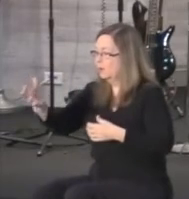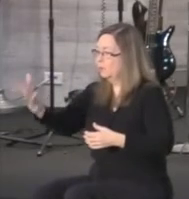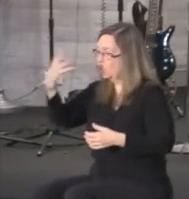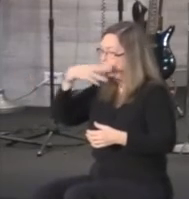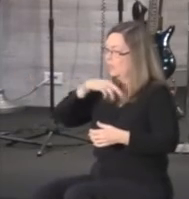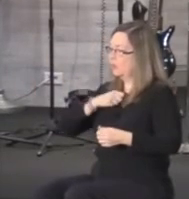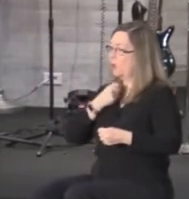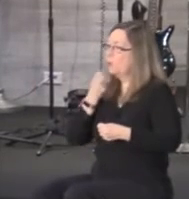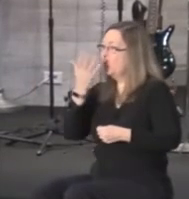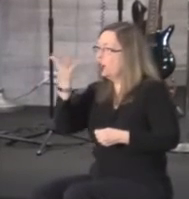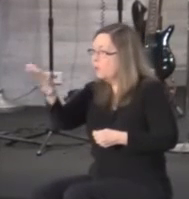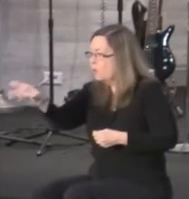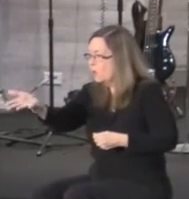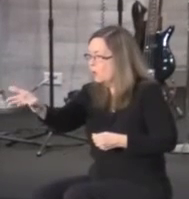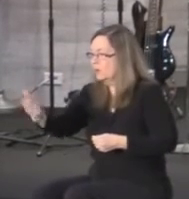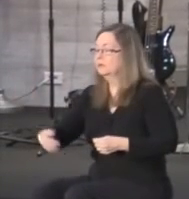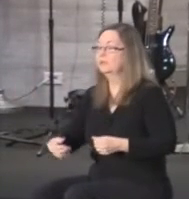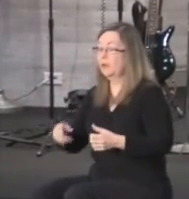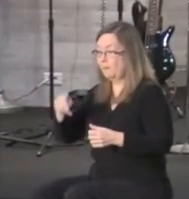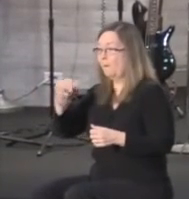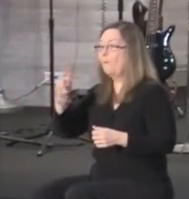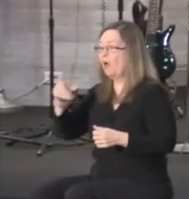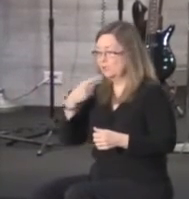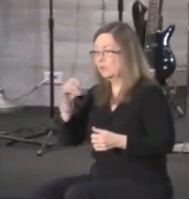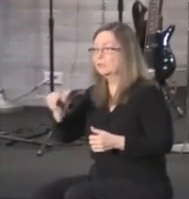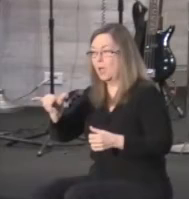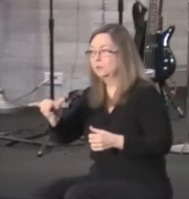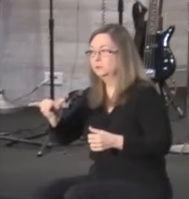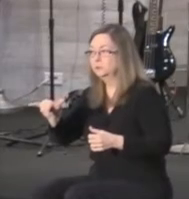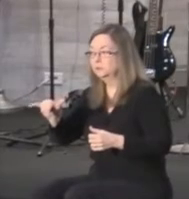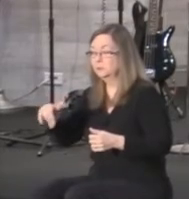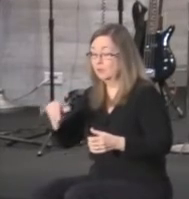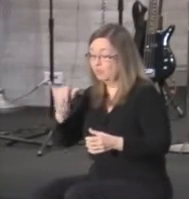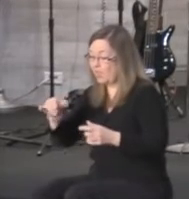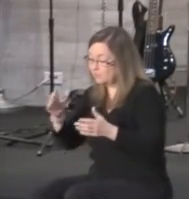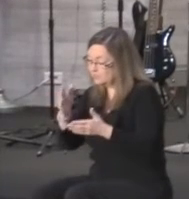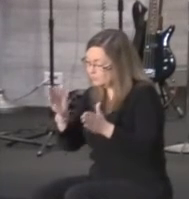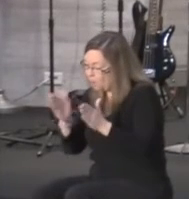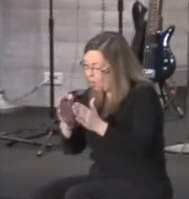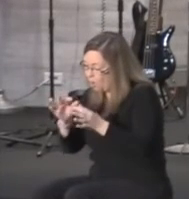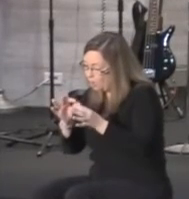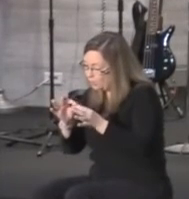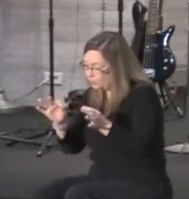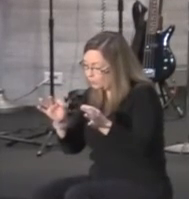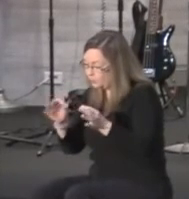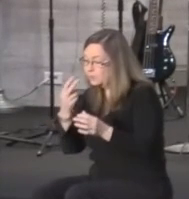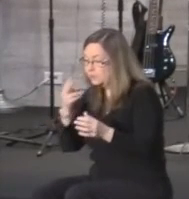in. You echo it out. That's what Paul's throwing at us in here. And in this little text, we begin to see a